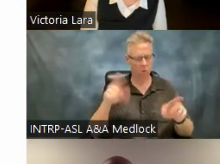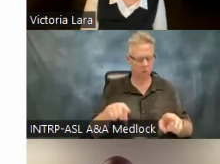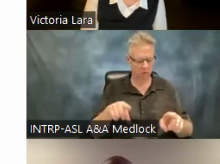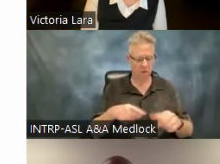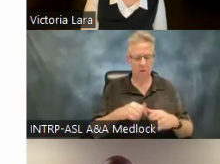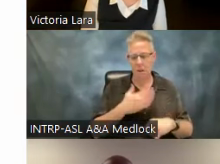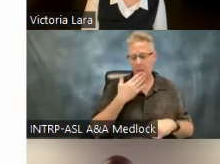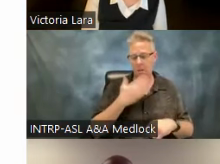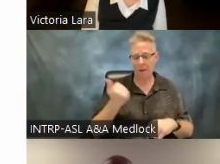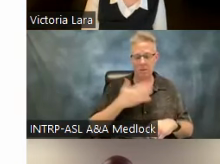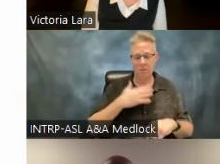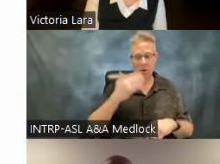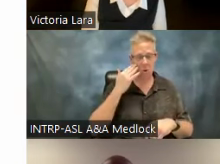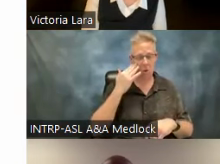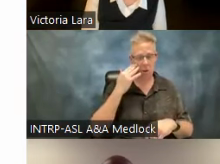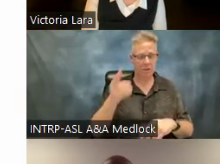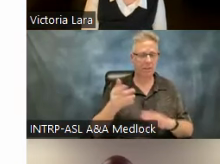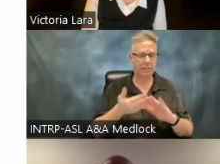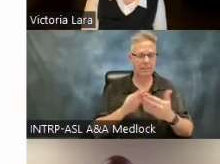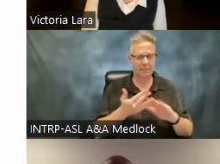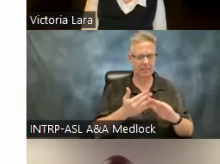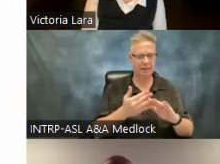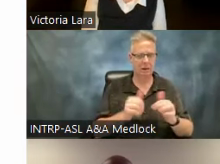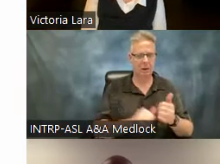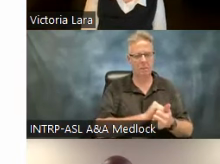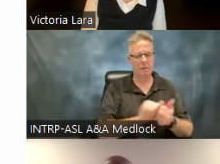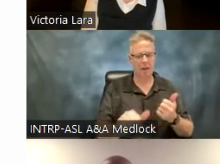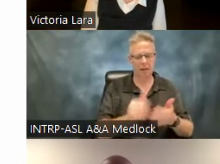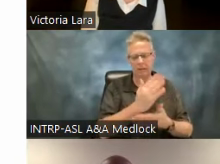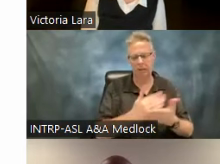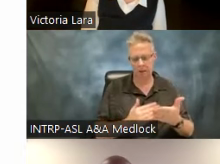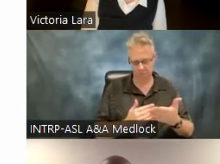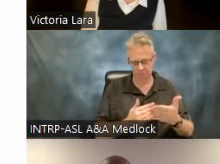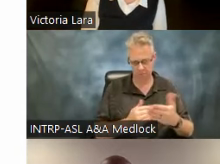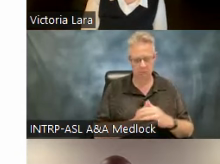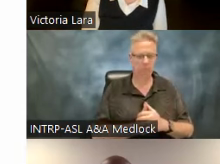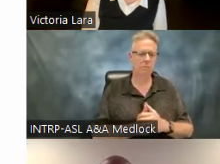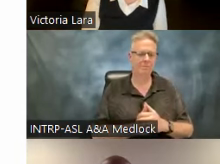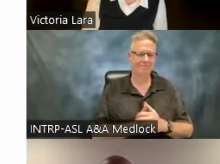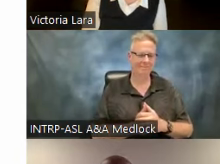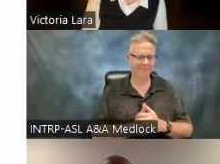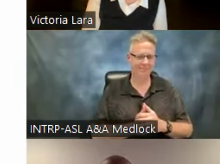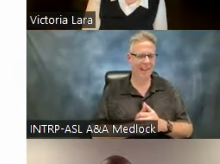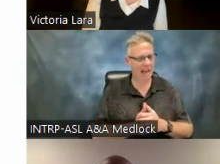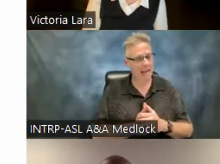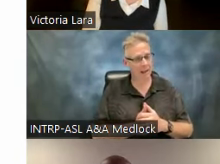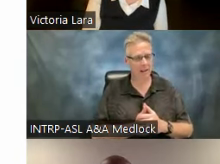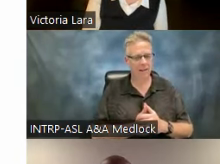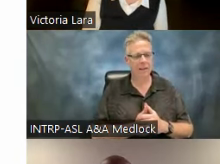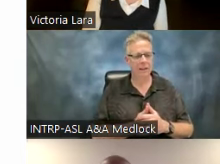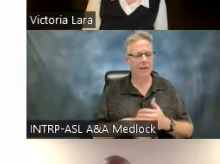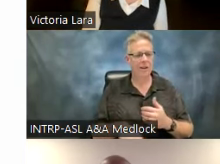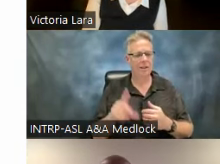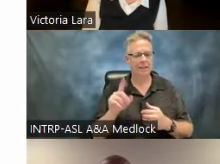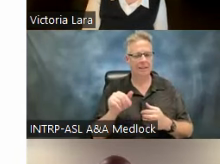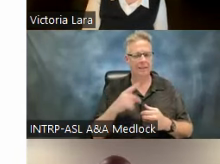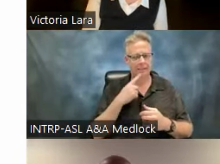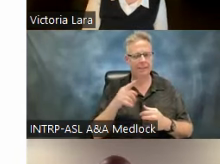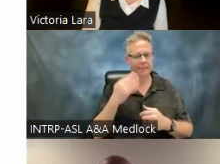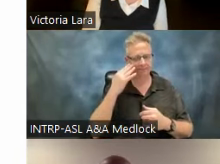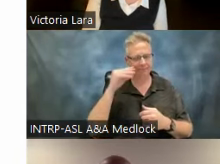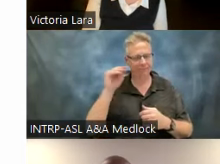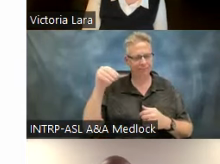best of my knowledge, the city is past some of them. But and I seen Co-Chair Dan nodding along